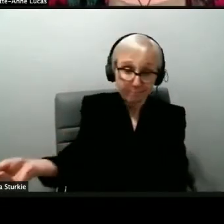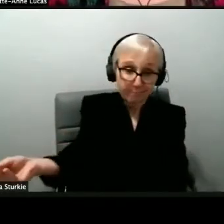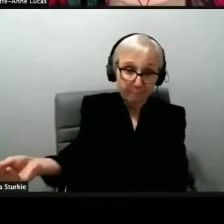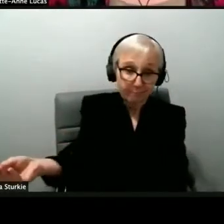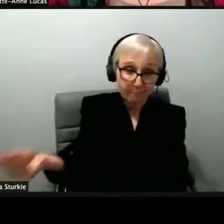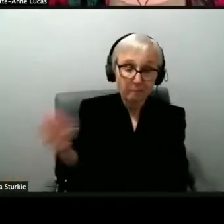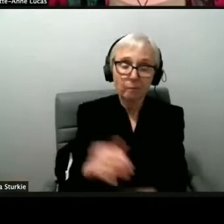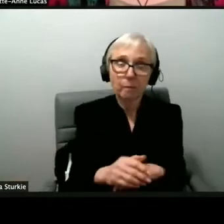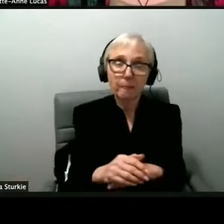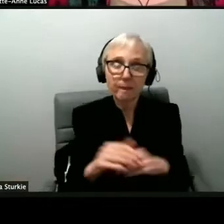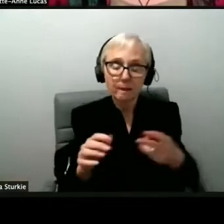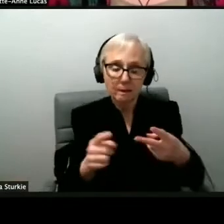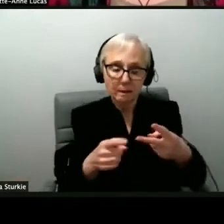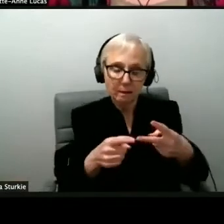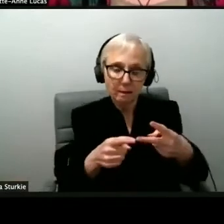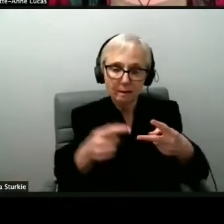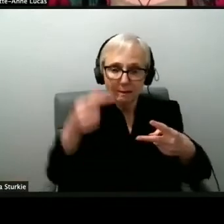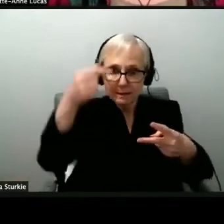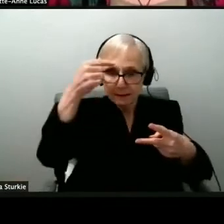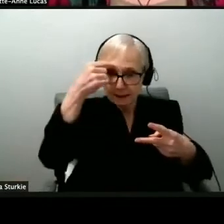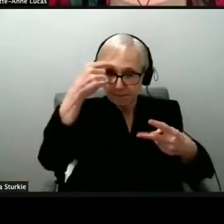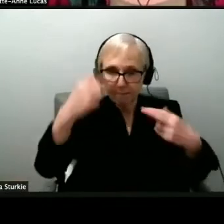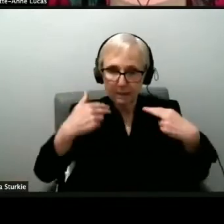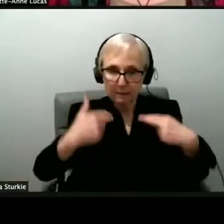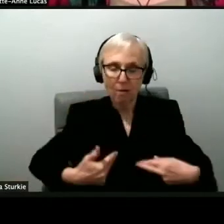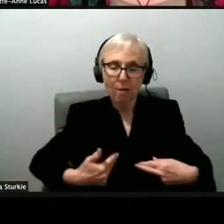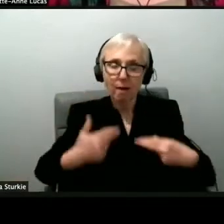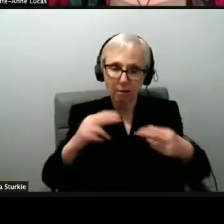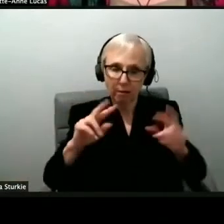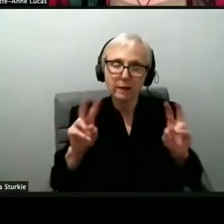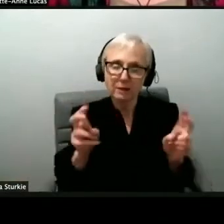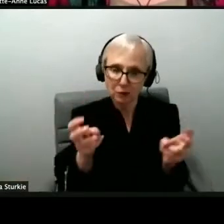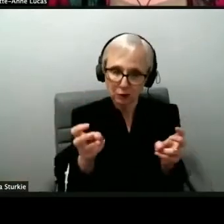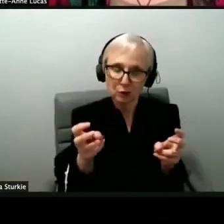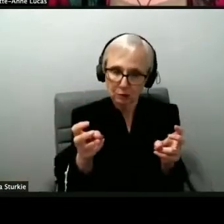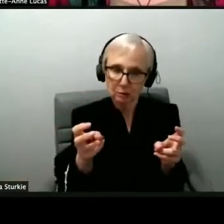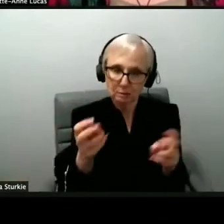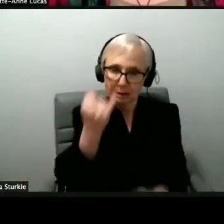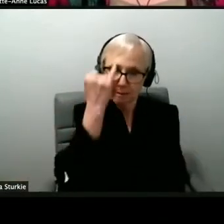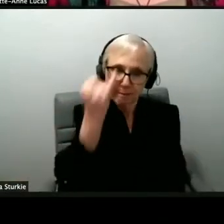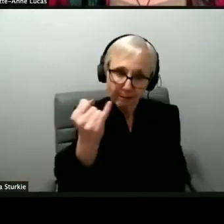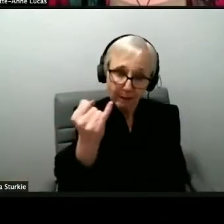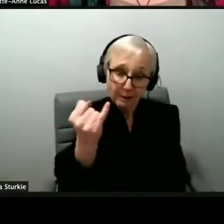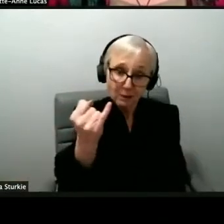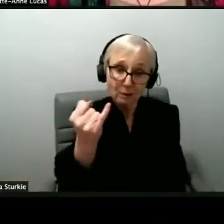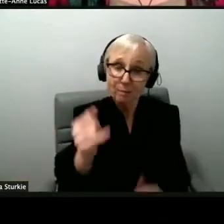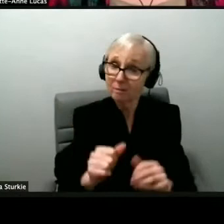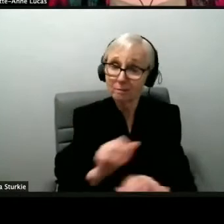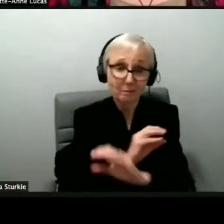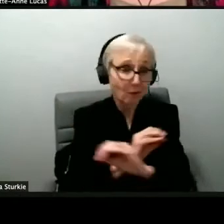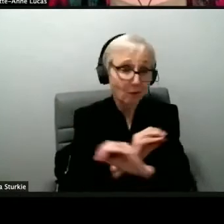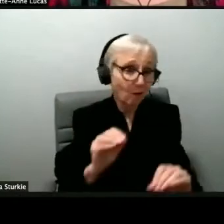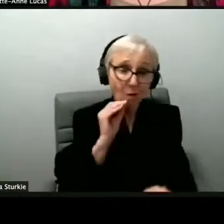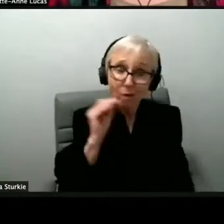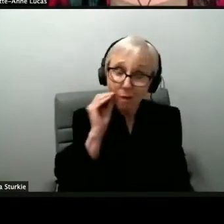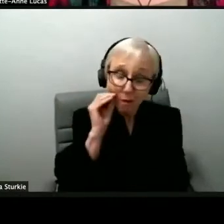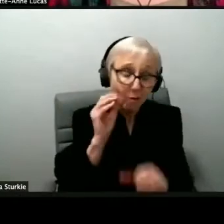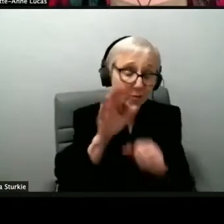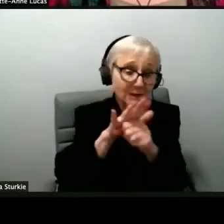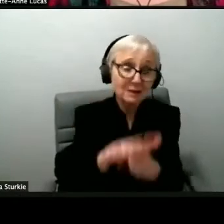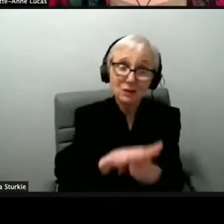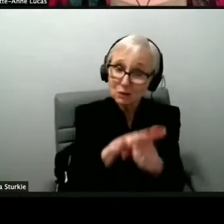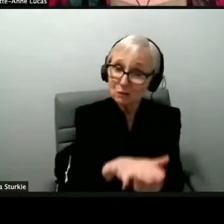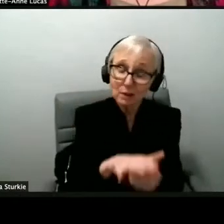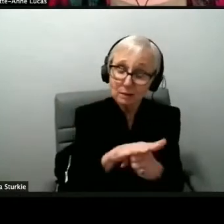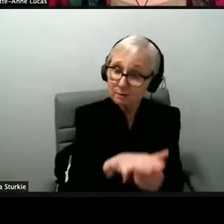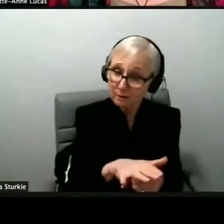Secondly, this is a mental health issue. Imagine being homeless. It's going to be stressful. So we